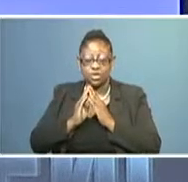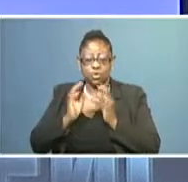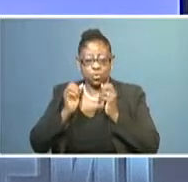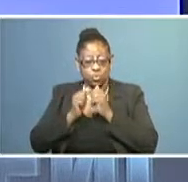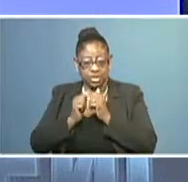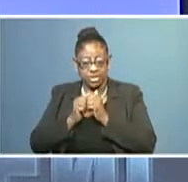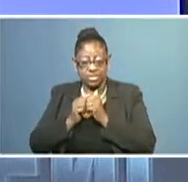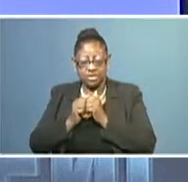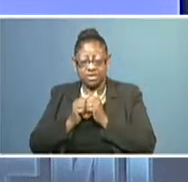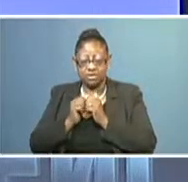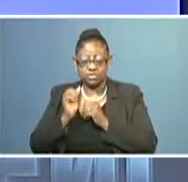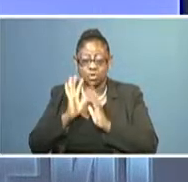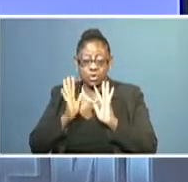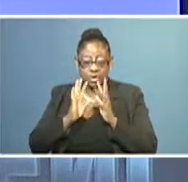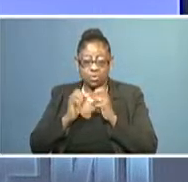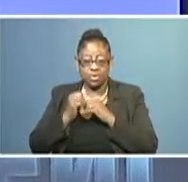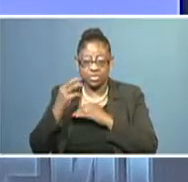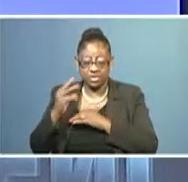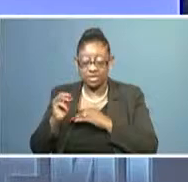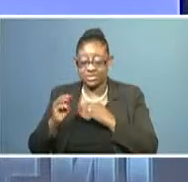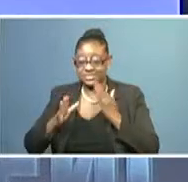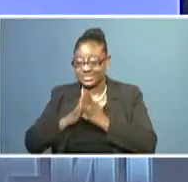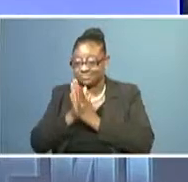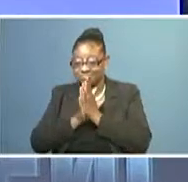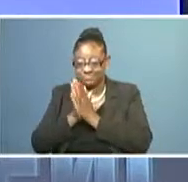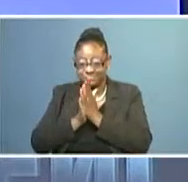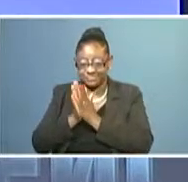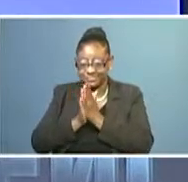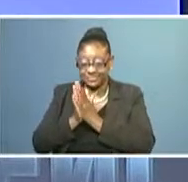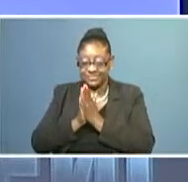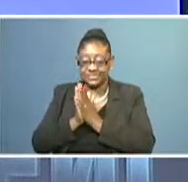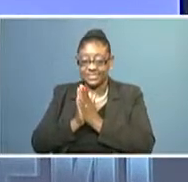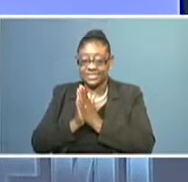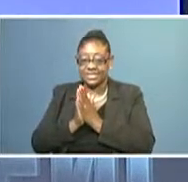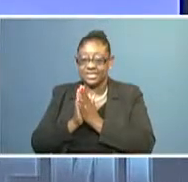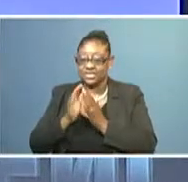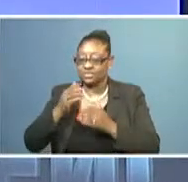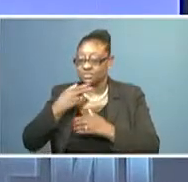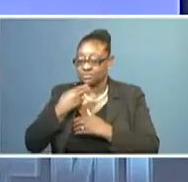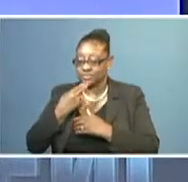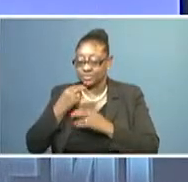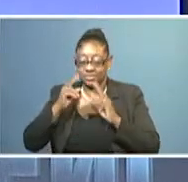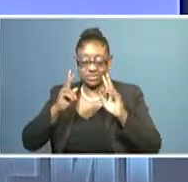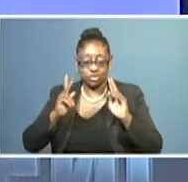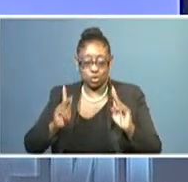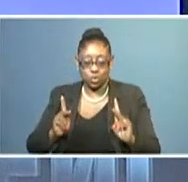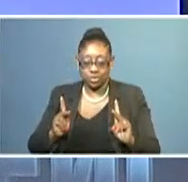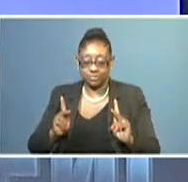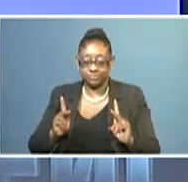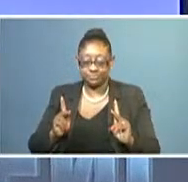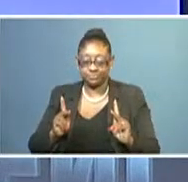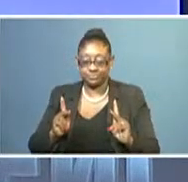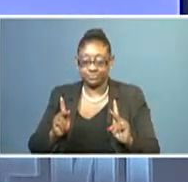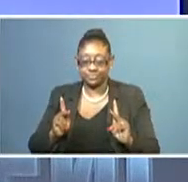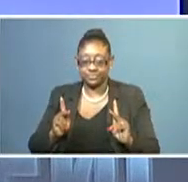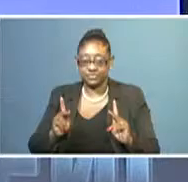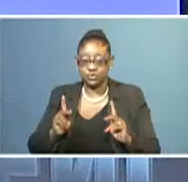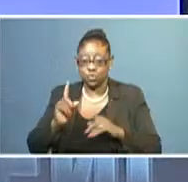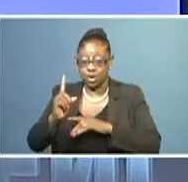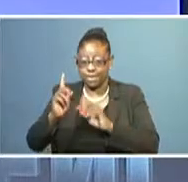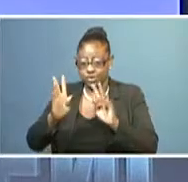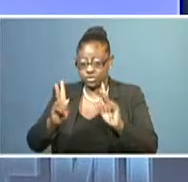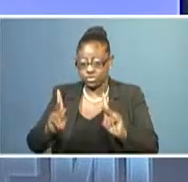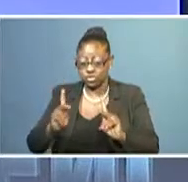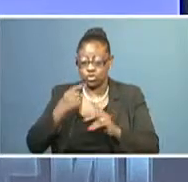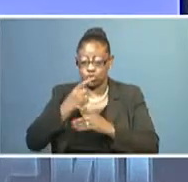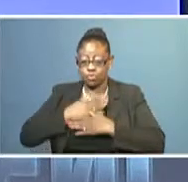interactions, she found Carissa to always be bubbly, warm, and engaging. A sweet soul is how Senator Adderley found her, one who was